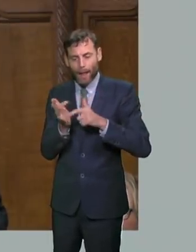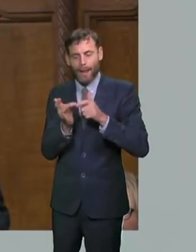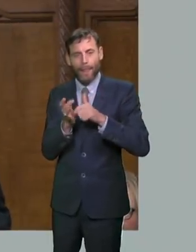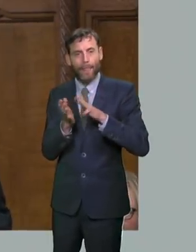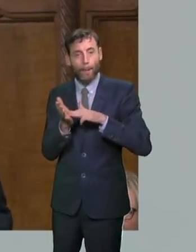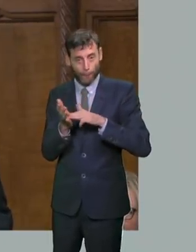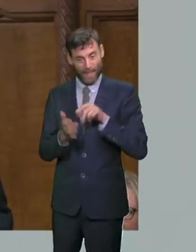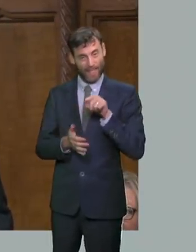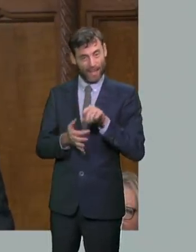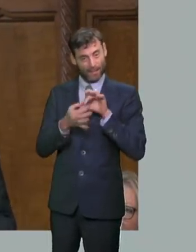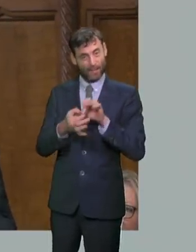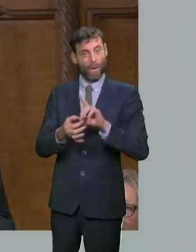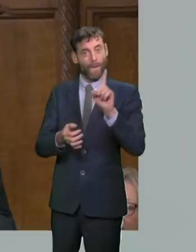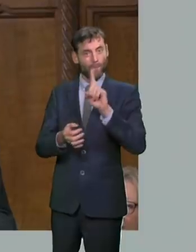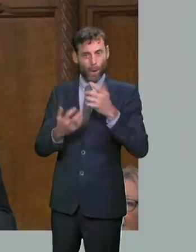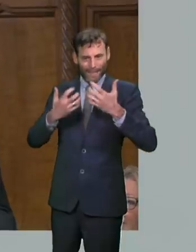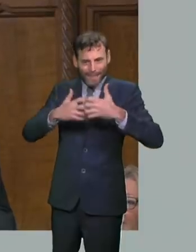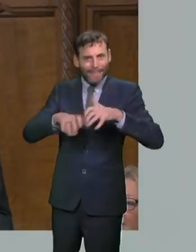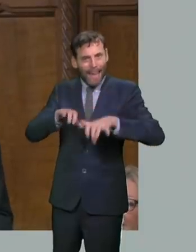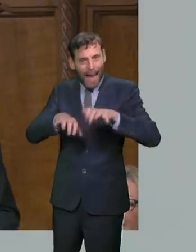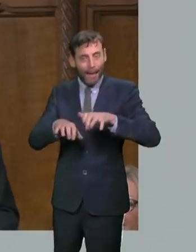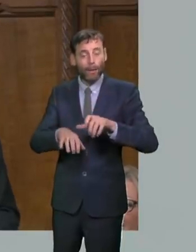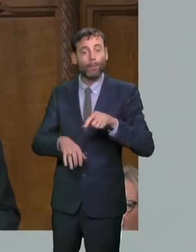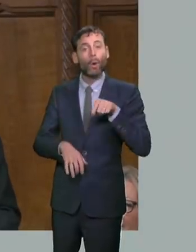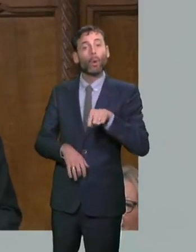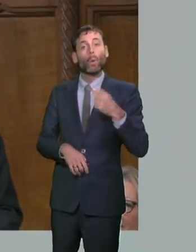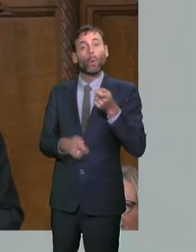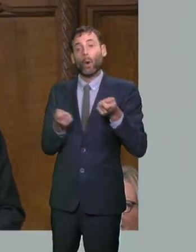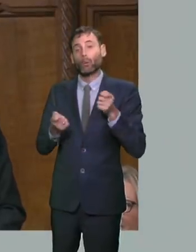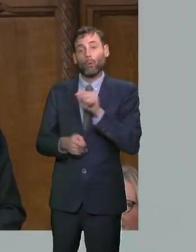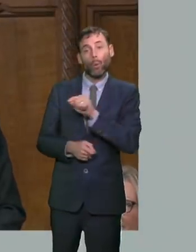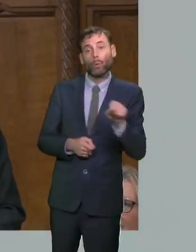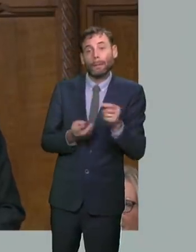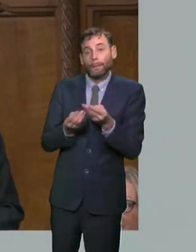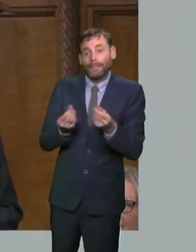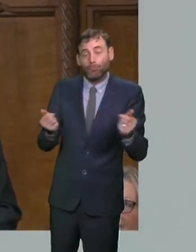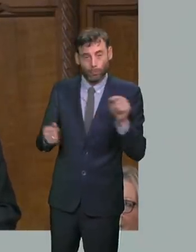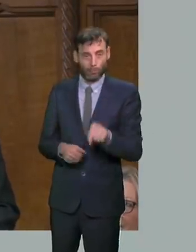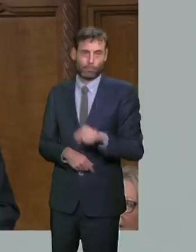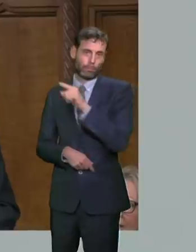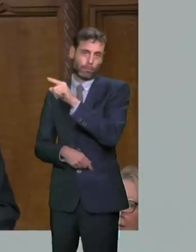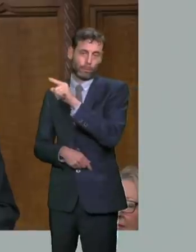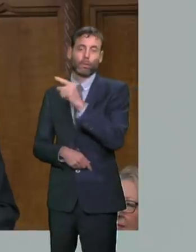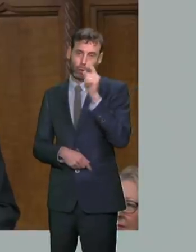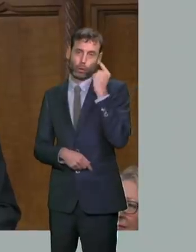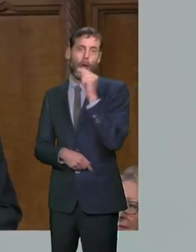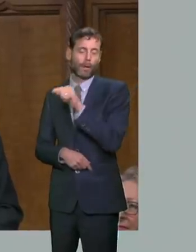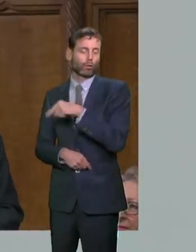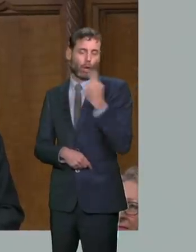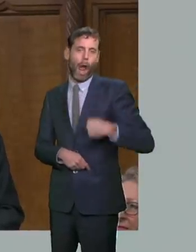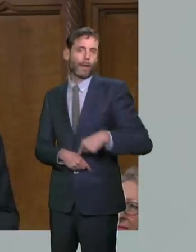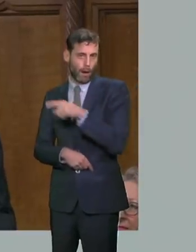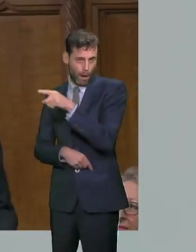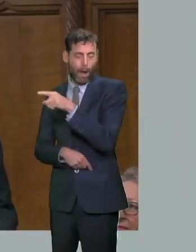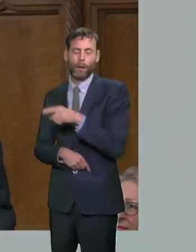But Beijing controls most of them. Noting China's recent tech minerals leverage on Japan, does he agree with me